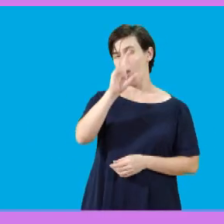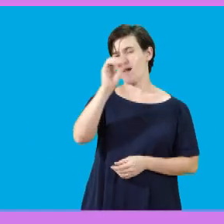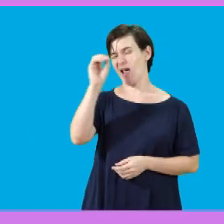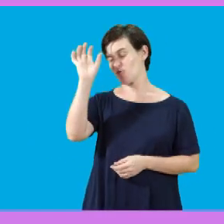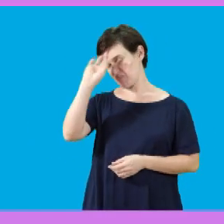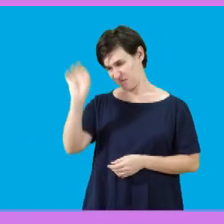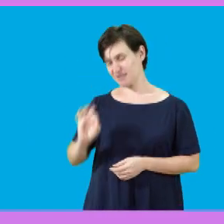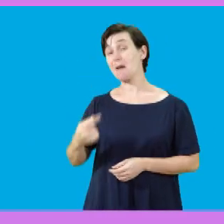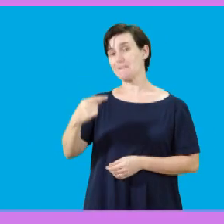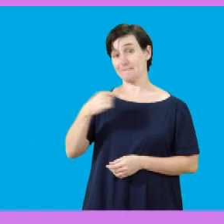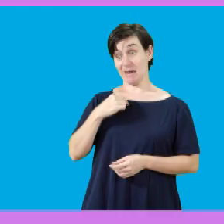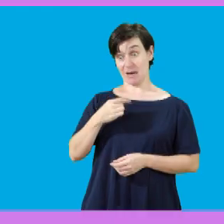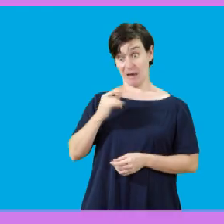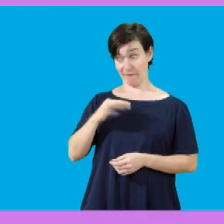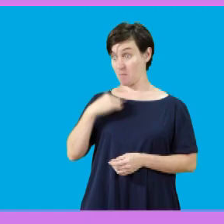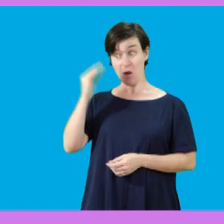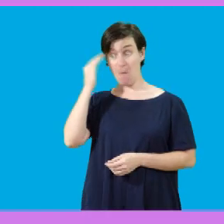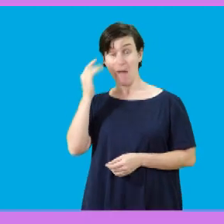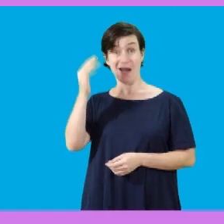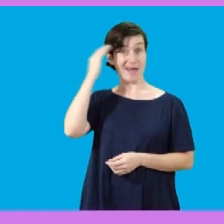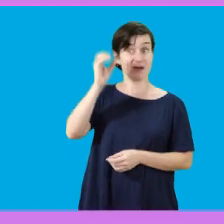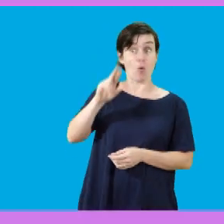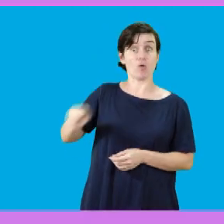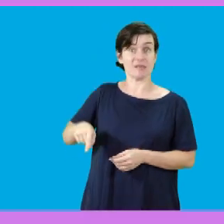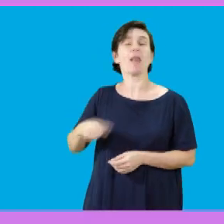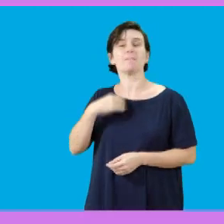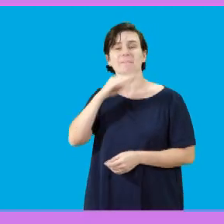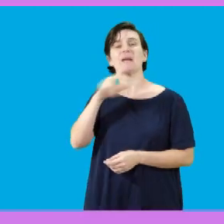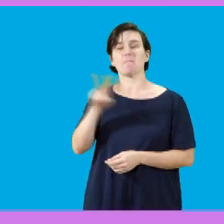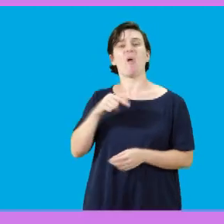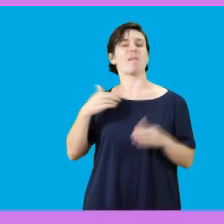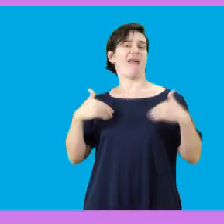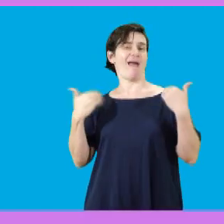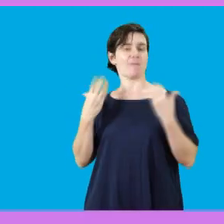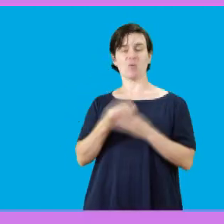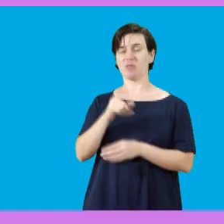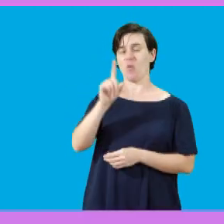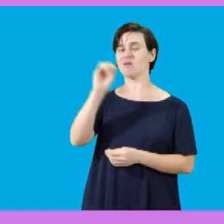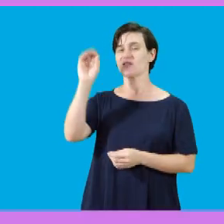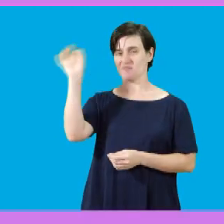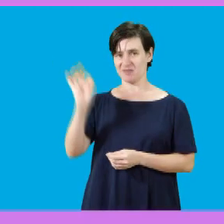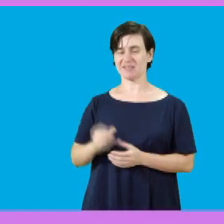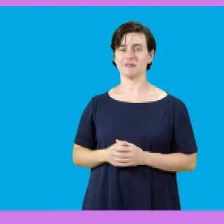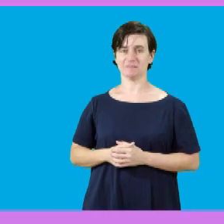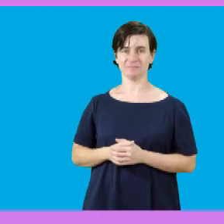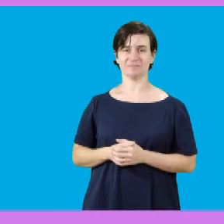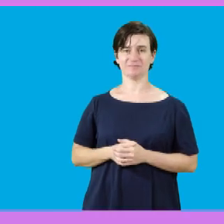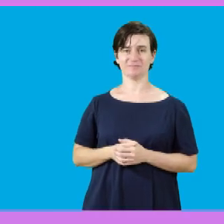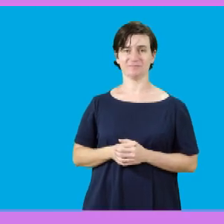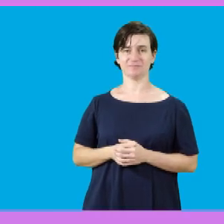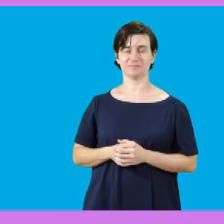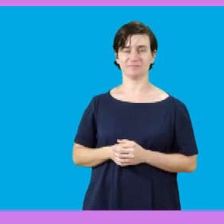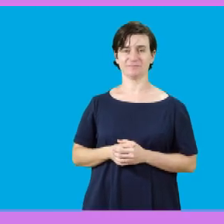you will be, it is actually 100% that you will get either a head or a tail. So there's no other outcome that we can get